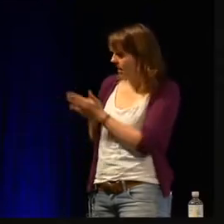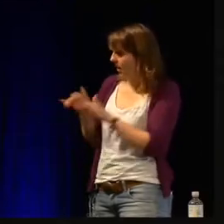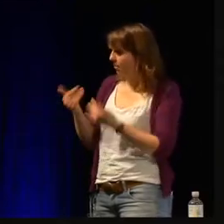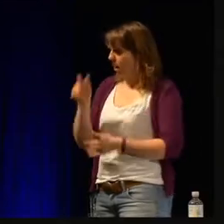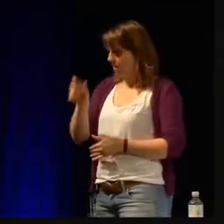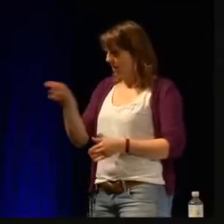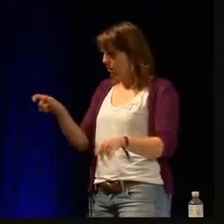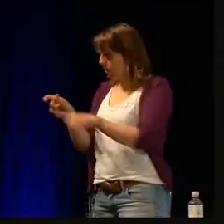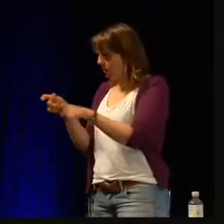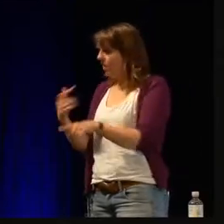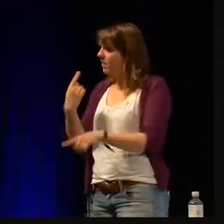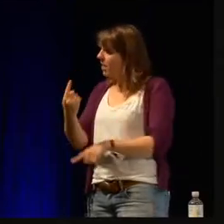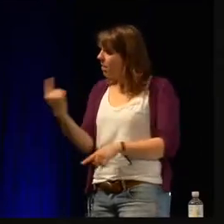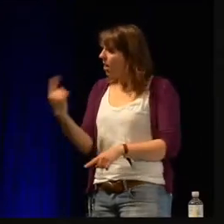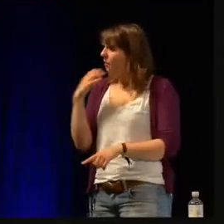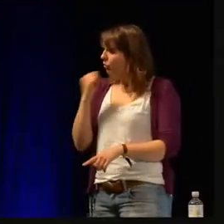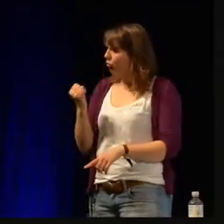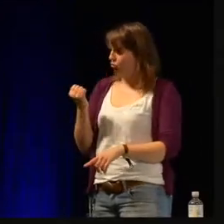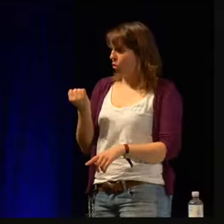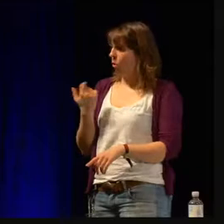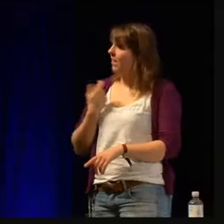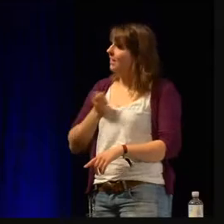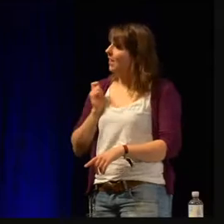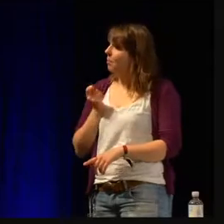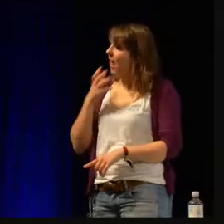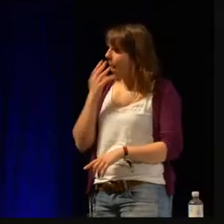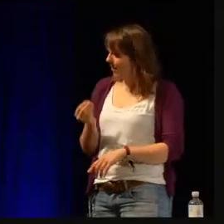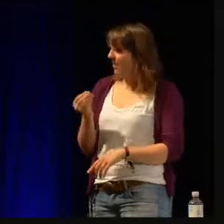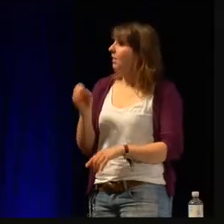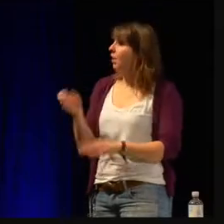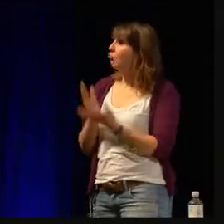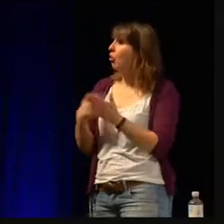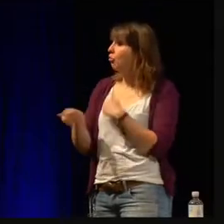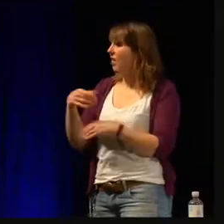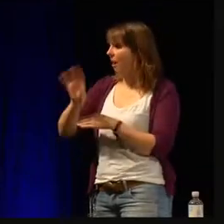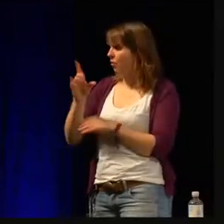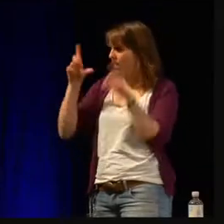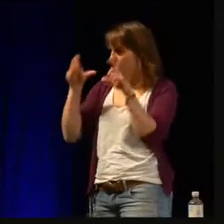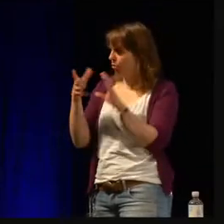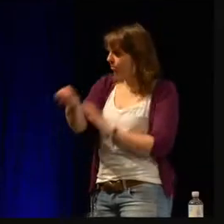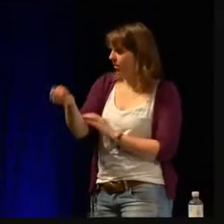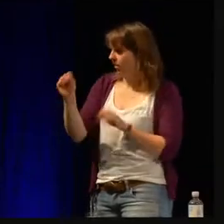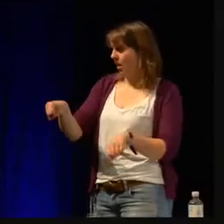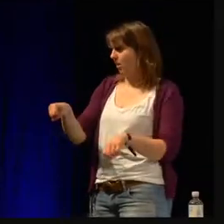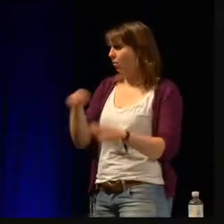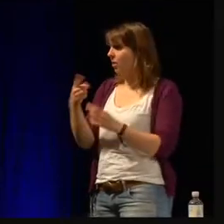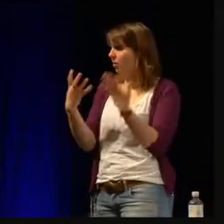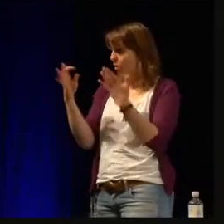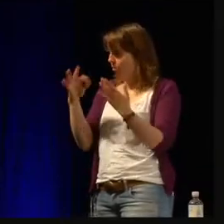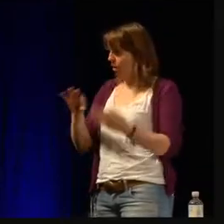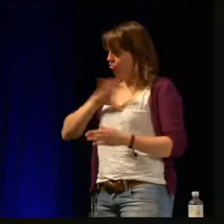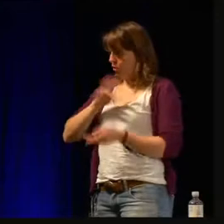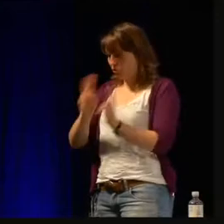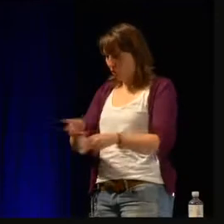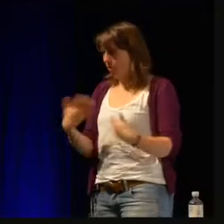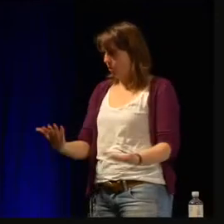And this research is claiming that you can detect criminals by looking at their